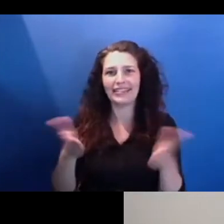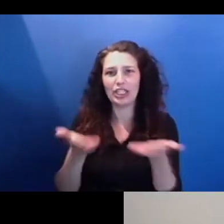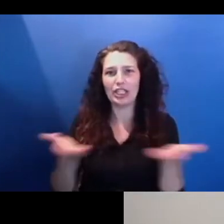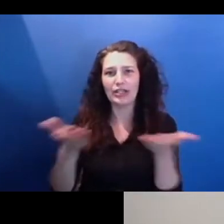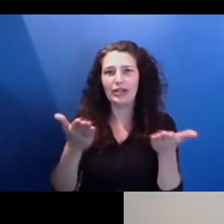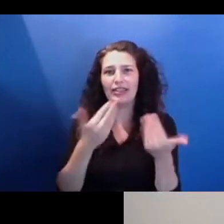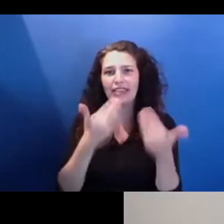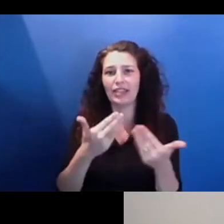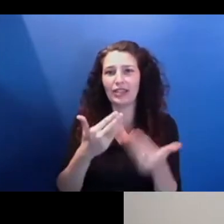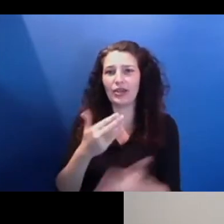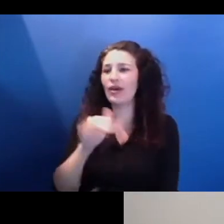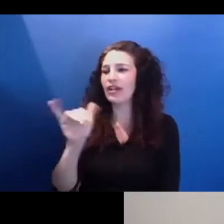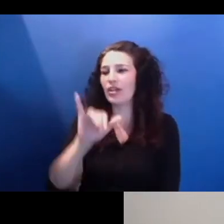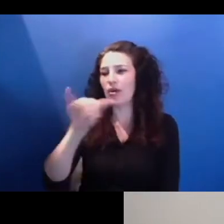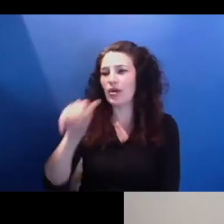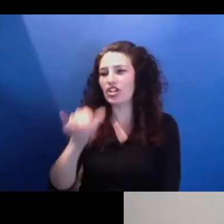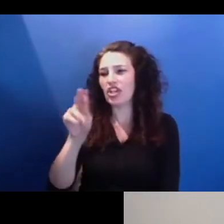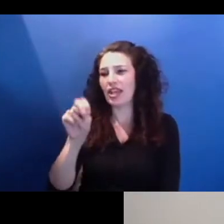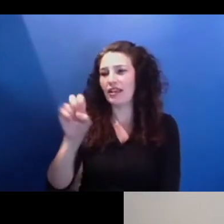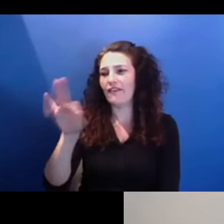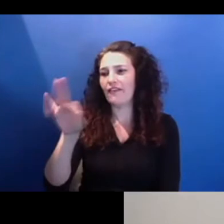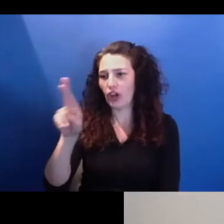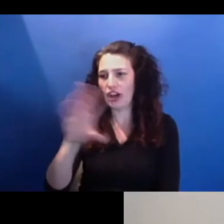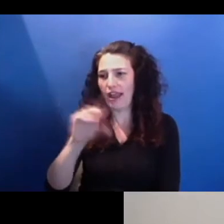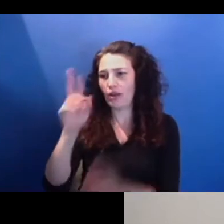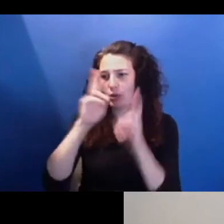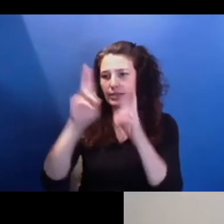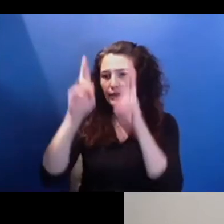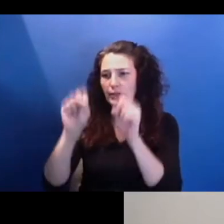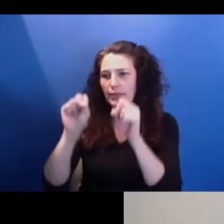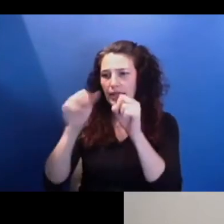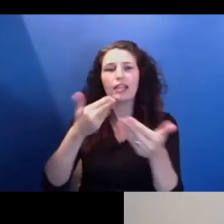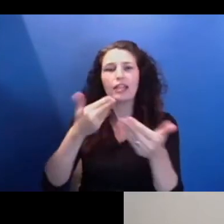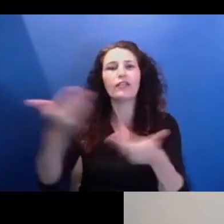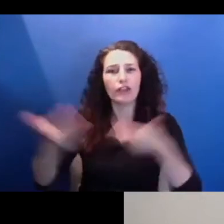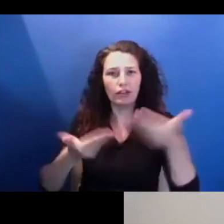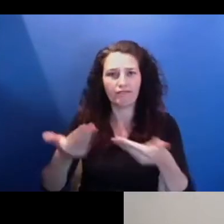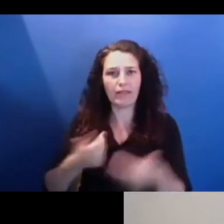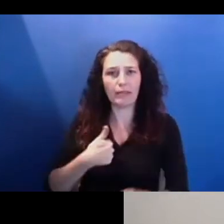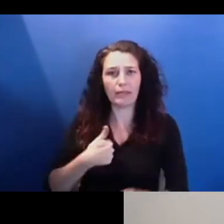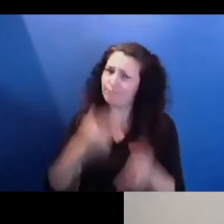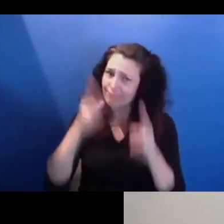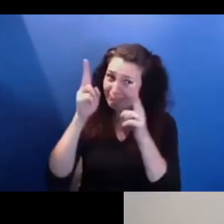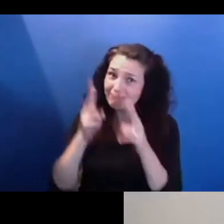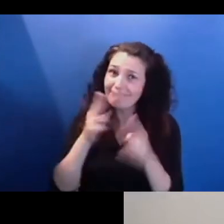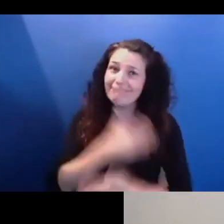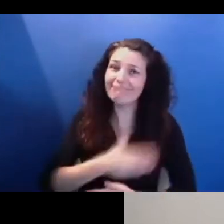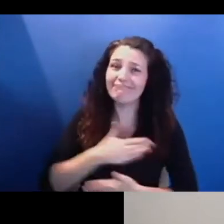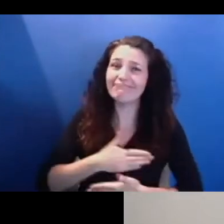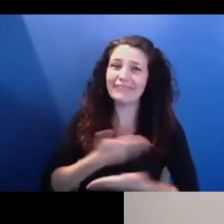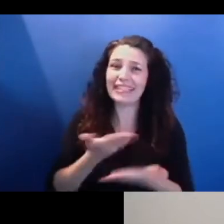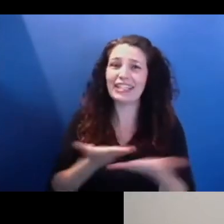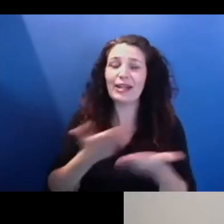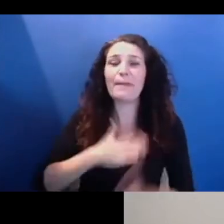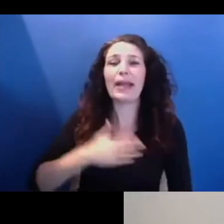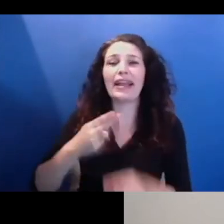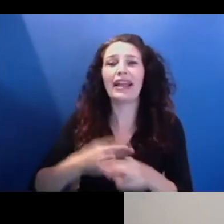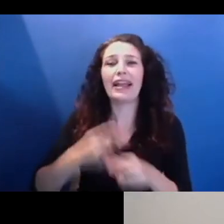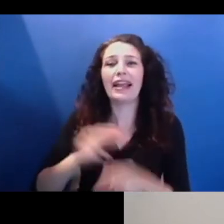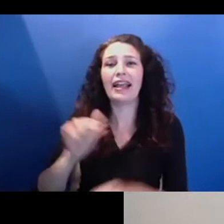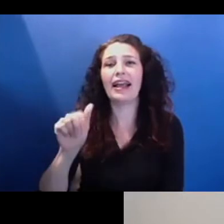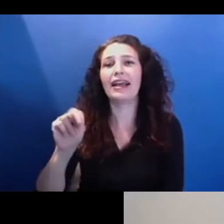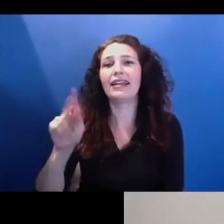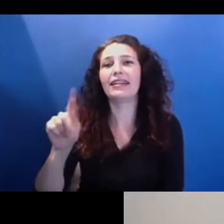Jennifer Mizrahi and to Respectability for having me. It's an honor and pleasure to be here. My name is